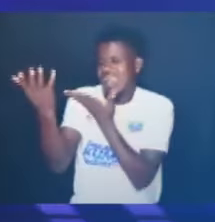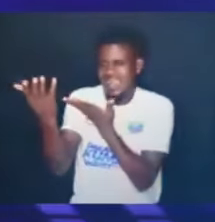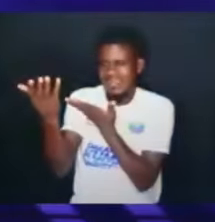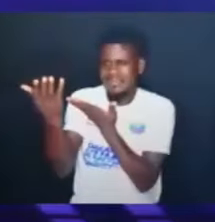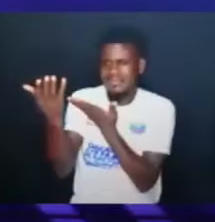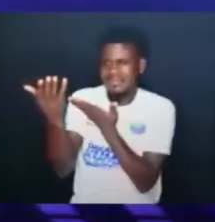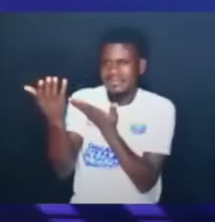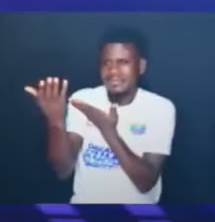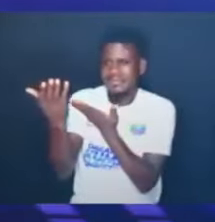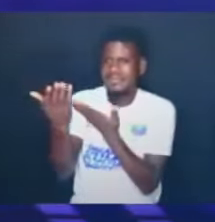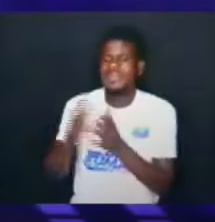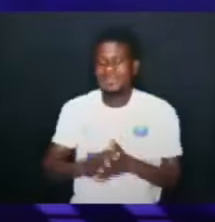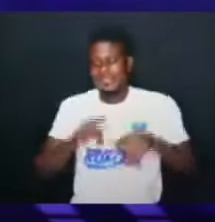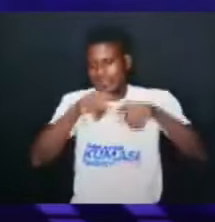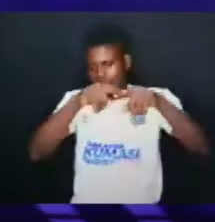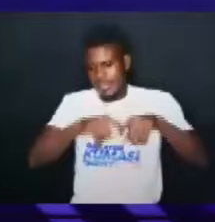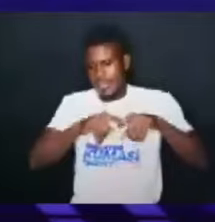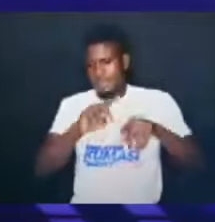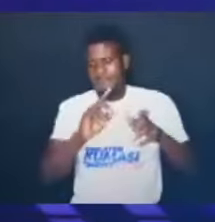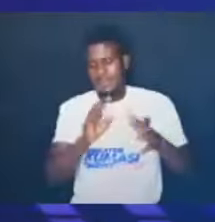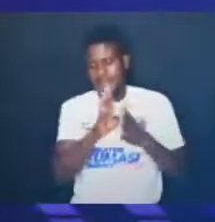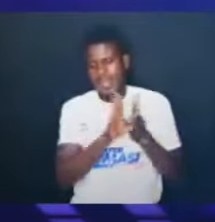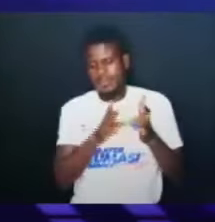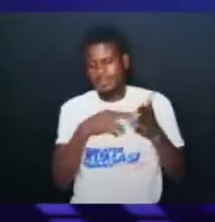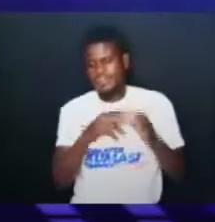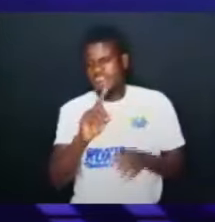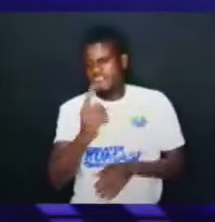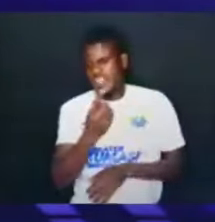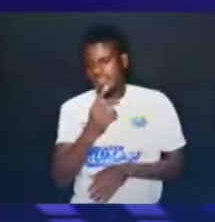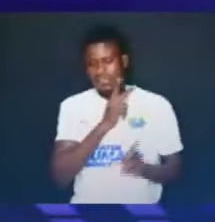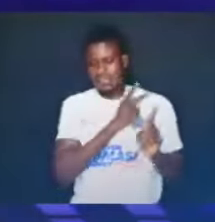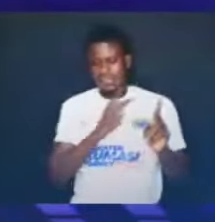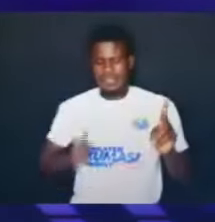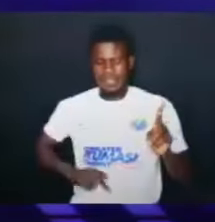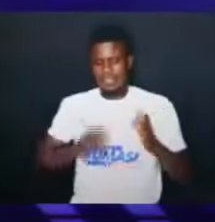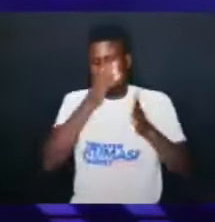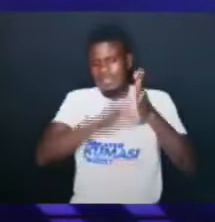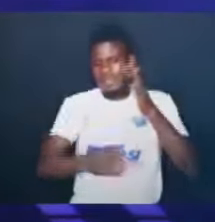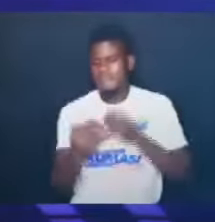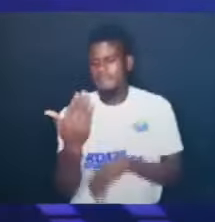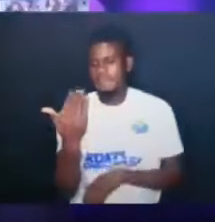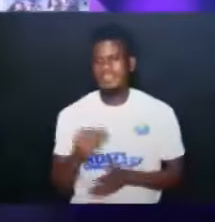Now I'll dwell in 1 Kings 15. We will look at Saul and the